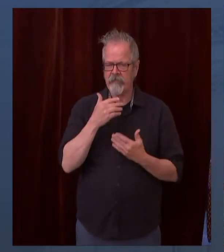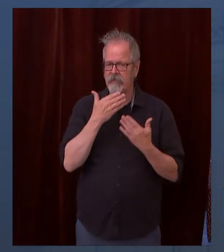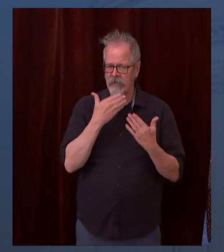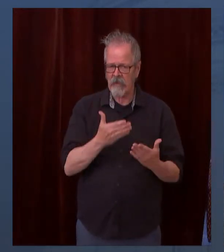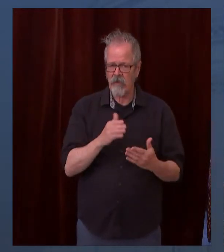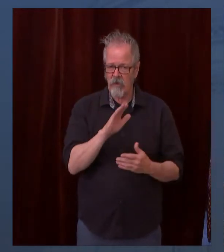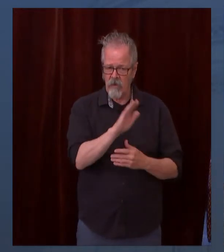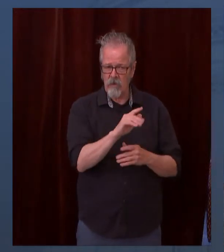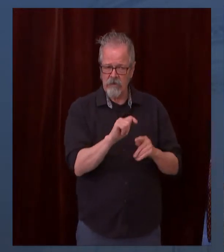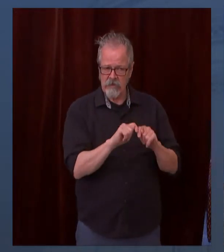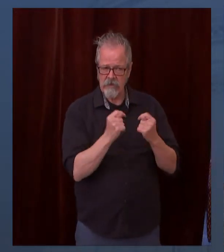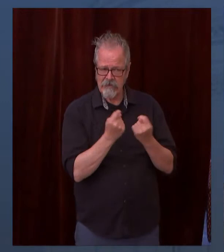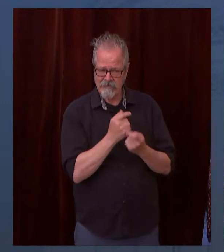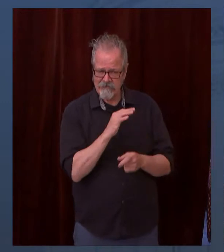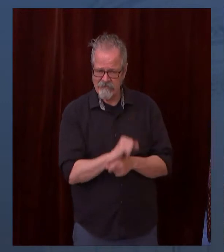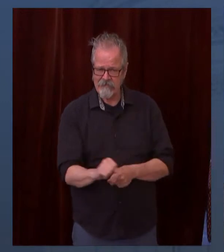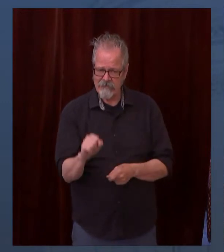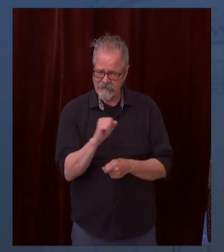and we appreciate that.